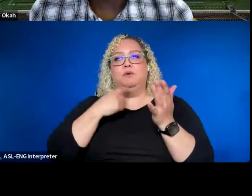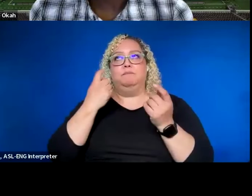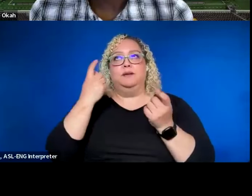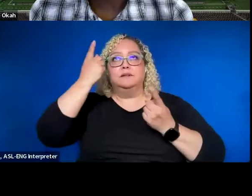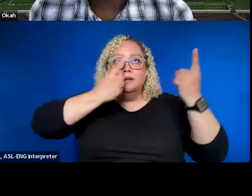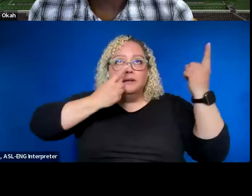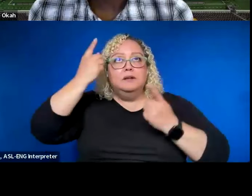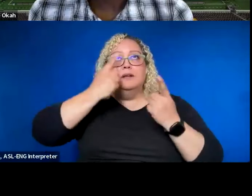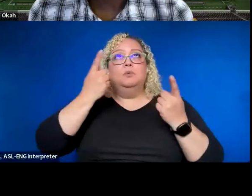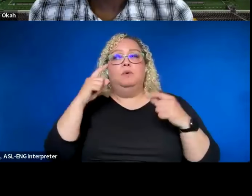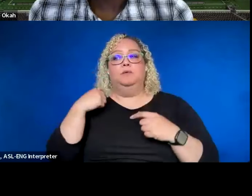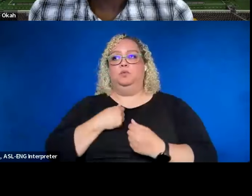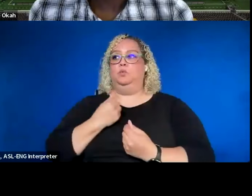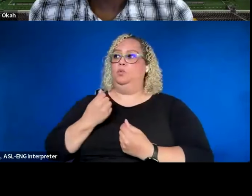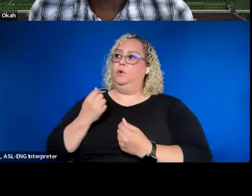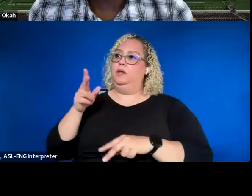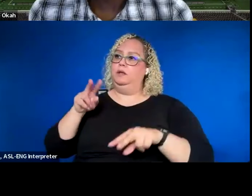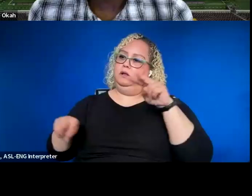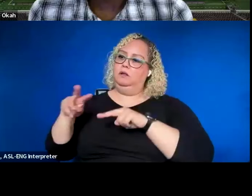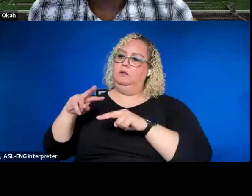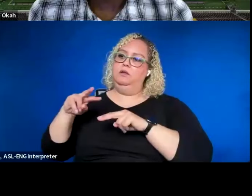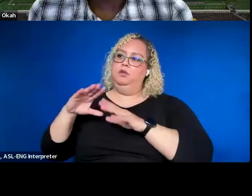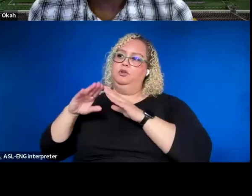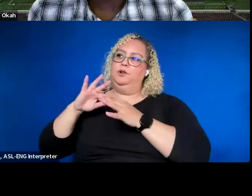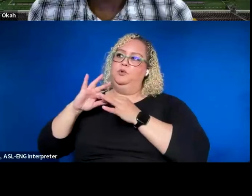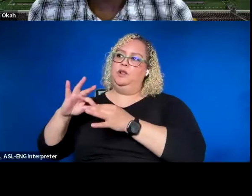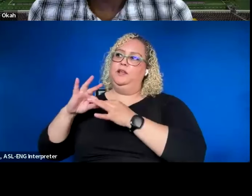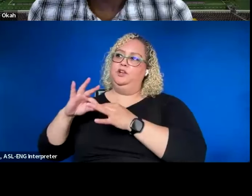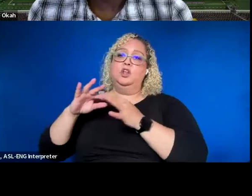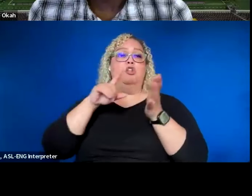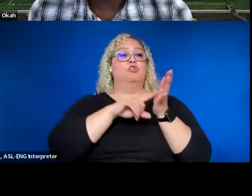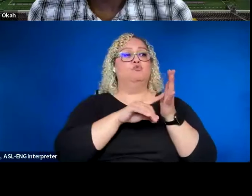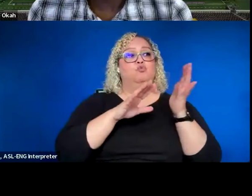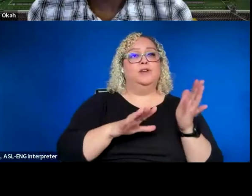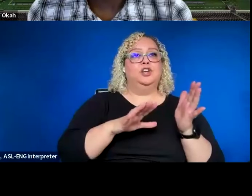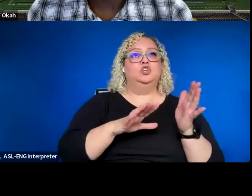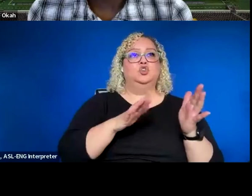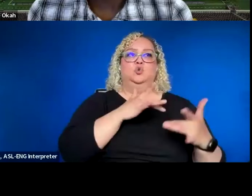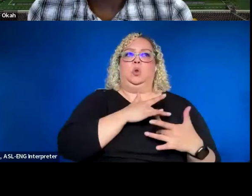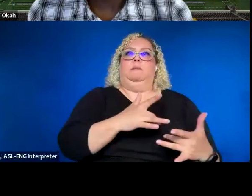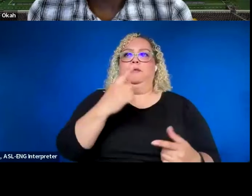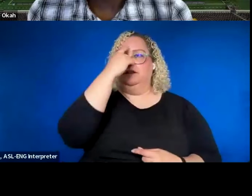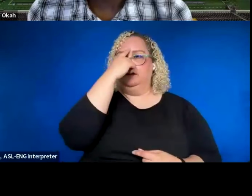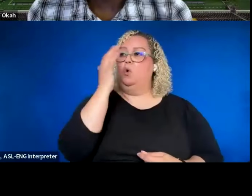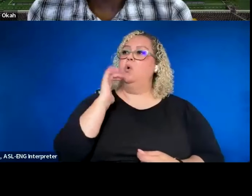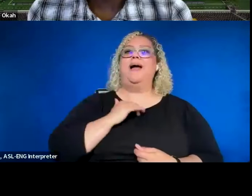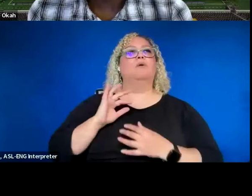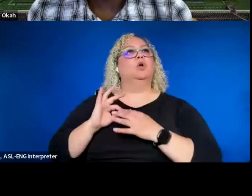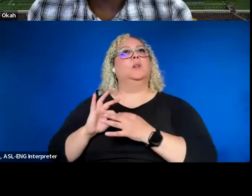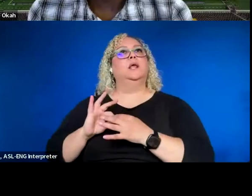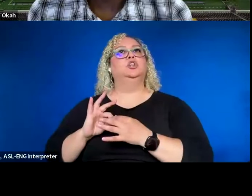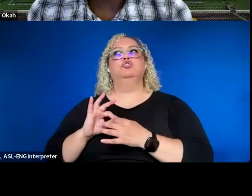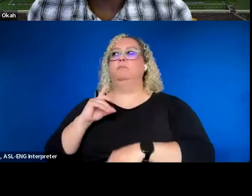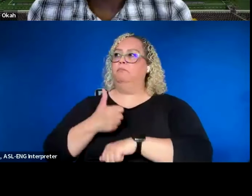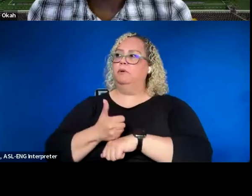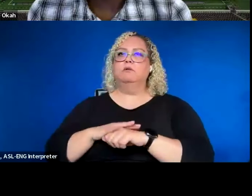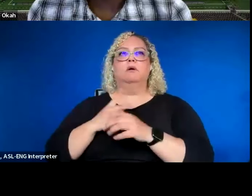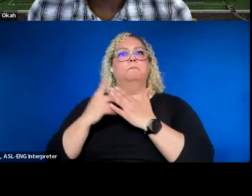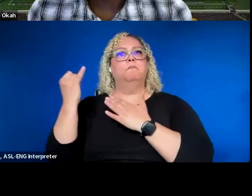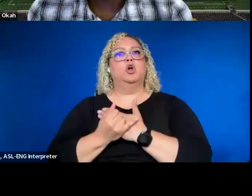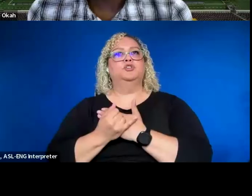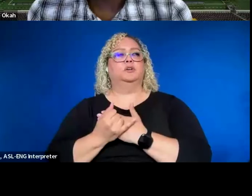relationships, the researcher wants to think that, not wants to think, we are inclined to think that our relationships are project-based.